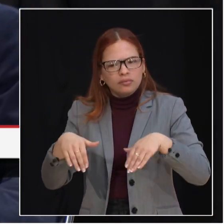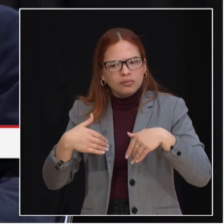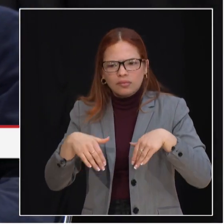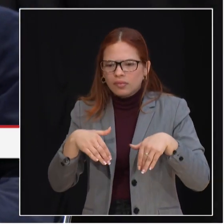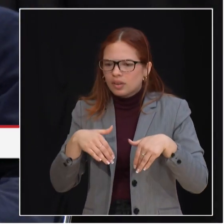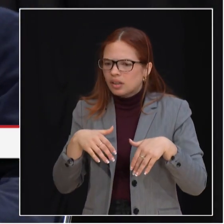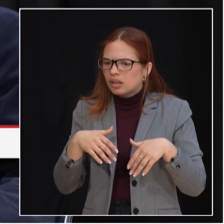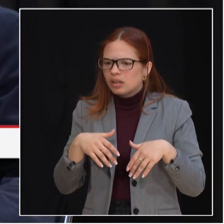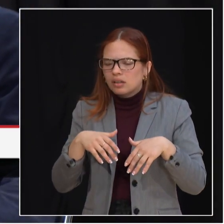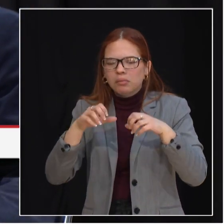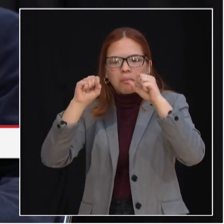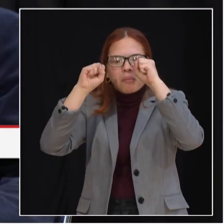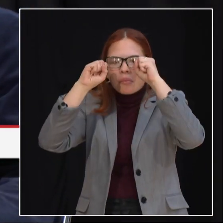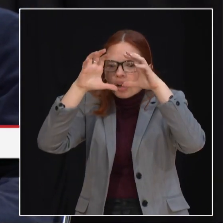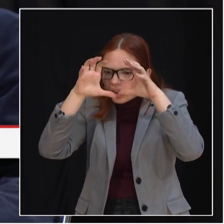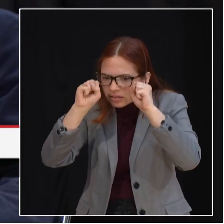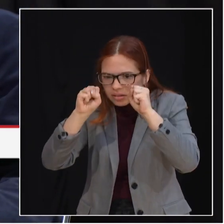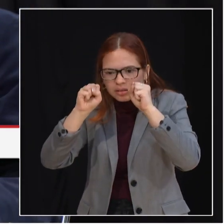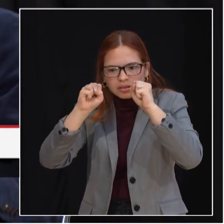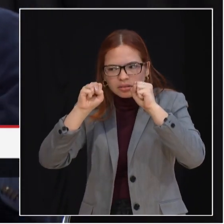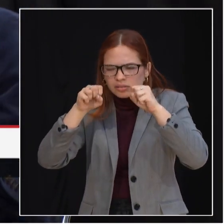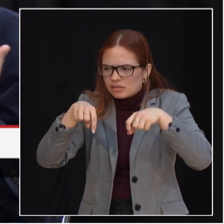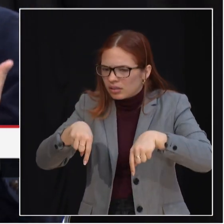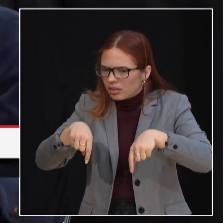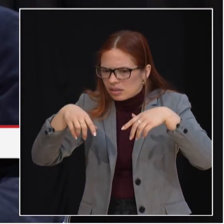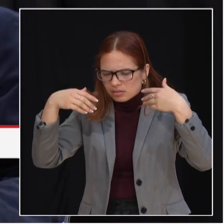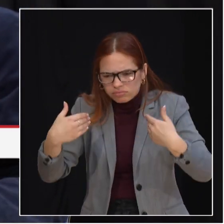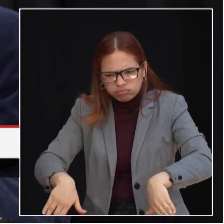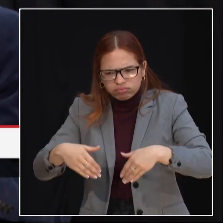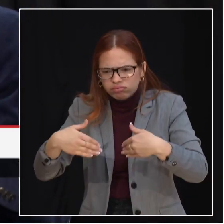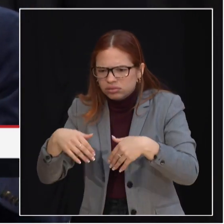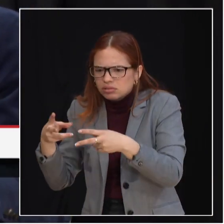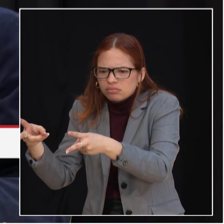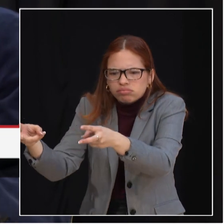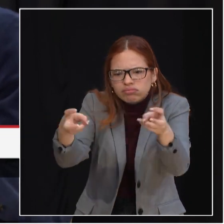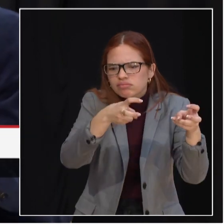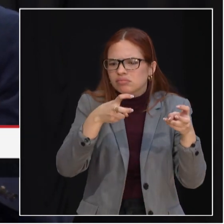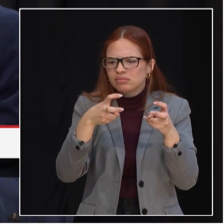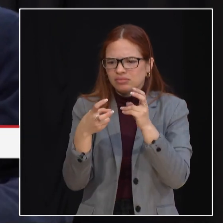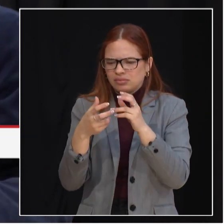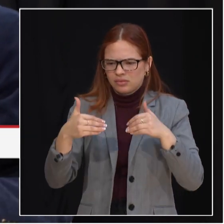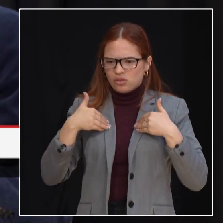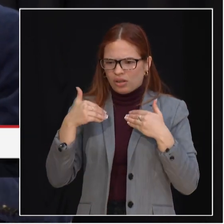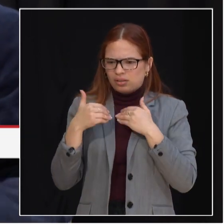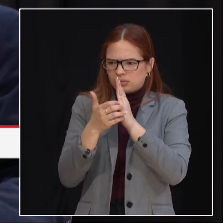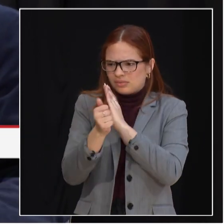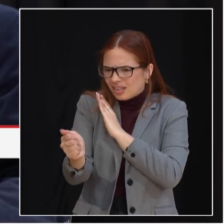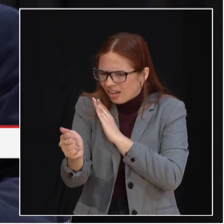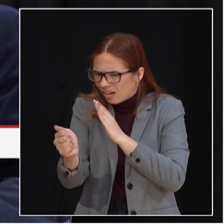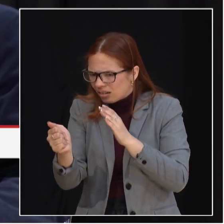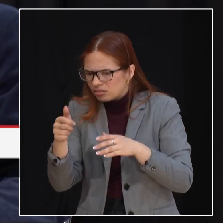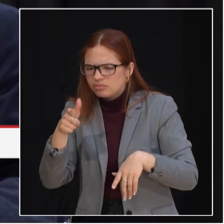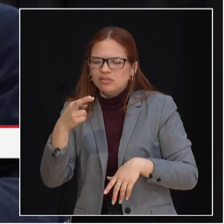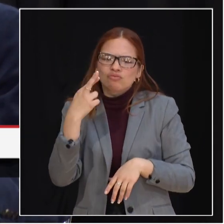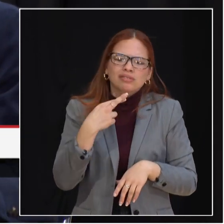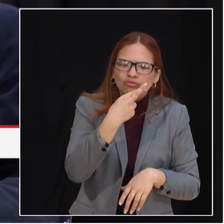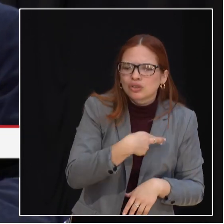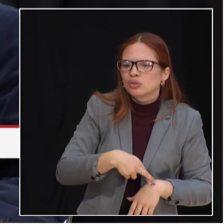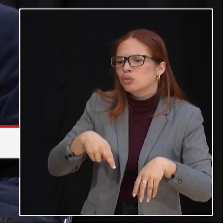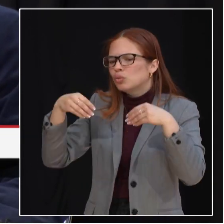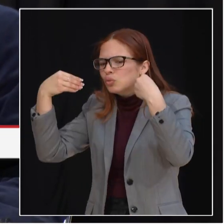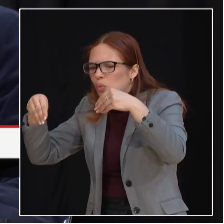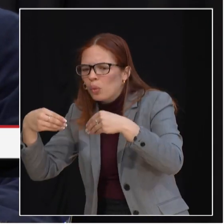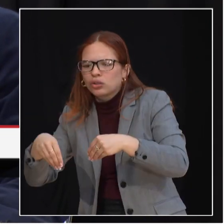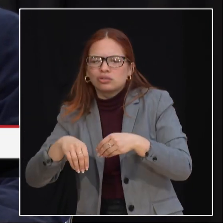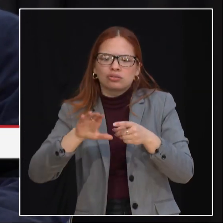country to attract talent, particularly young talent. The restaurants, the stores, the culture, it's a place that people want to be, knowing